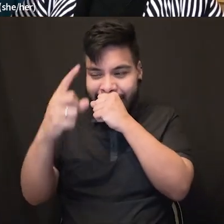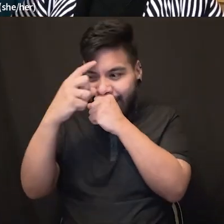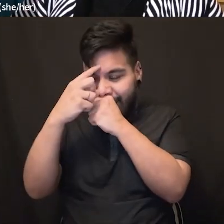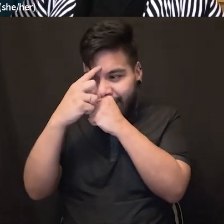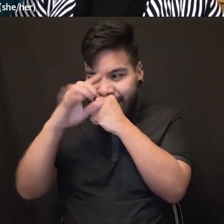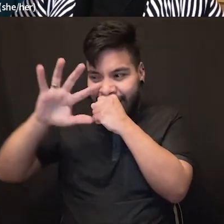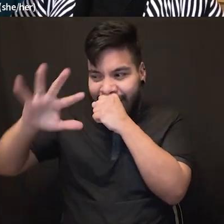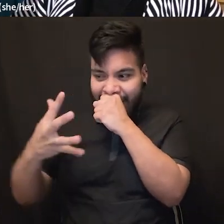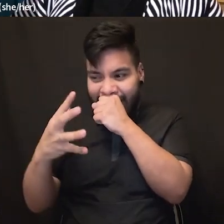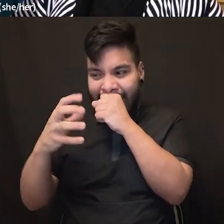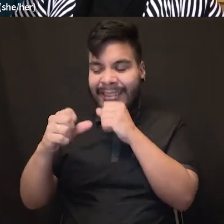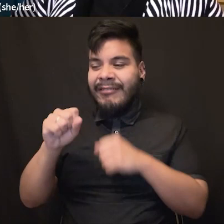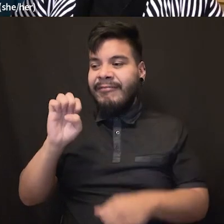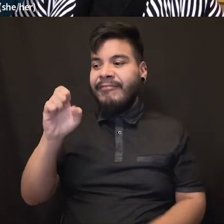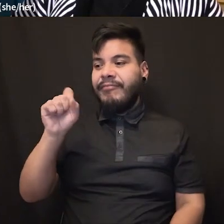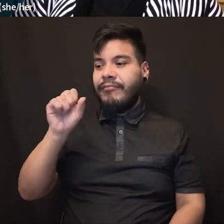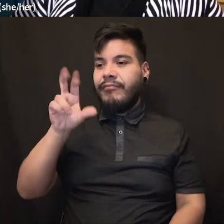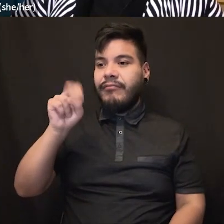fifth season,